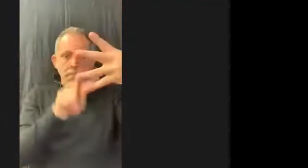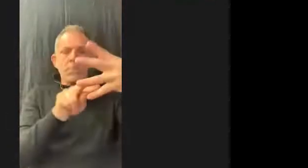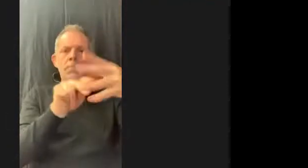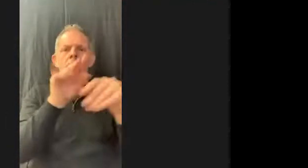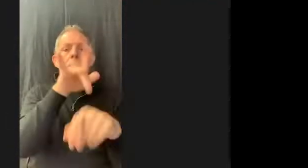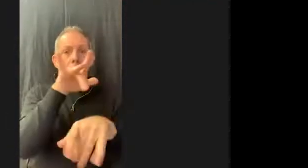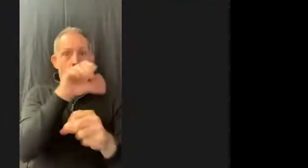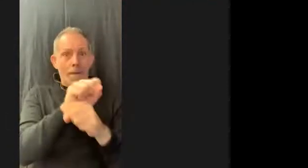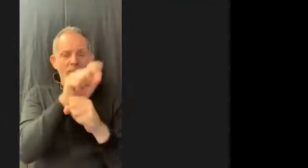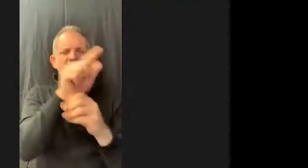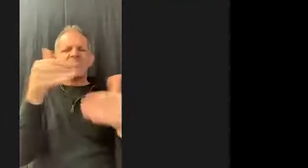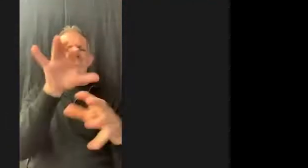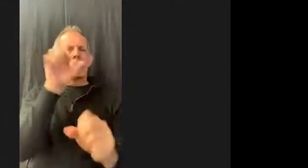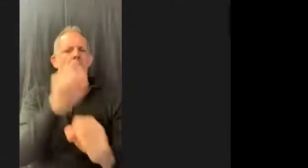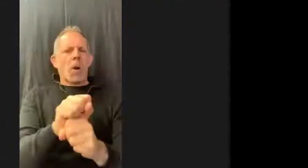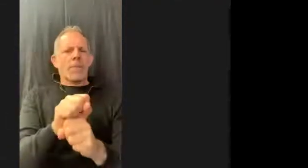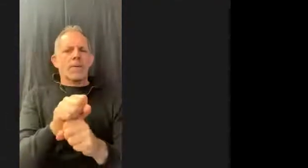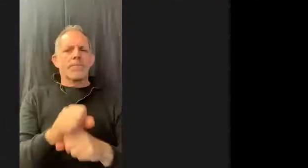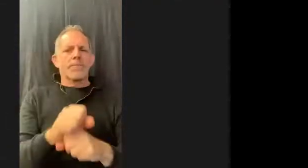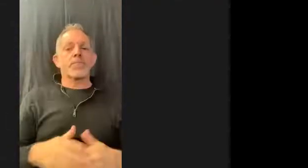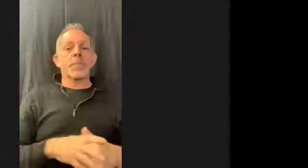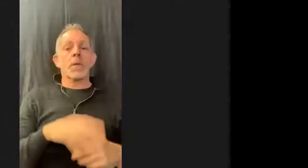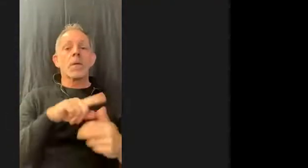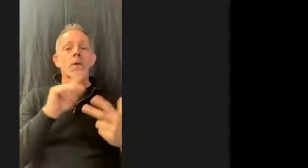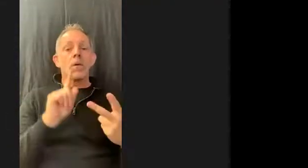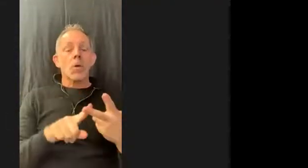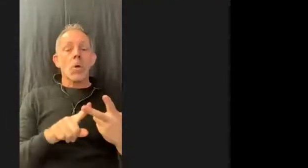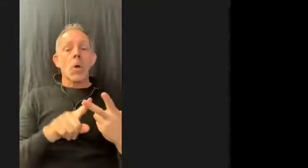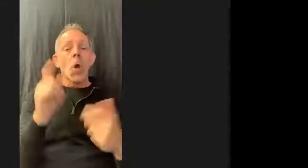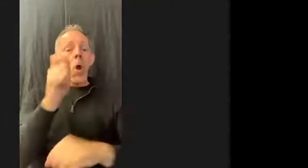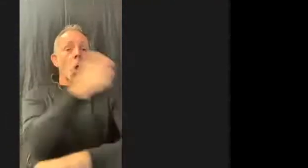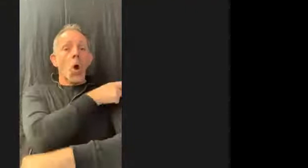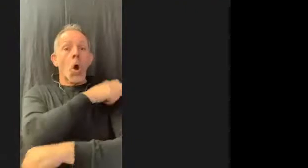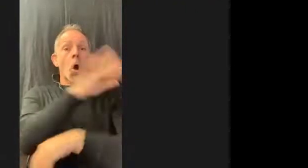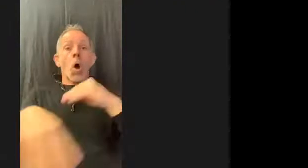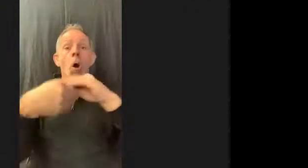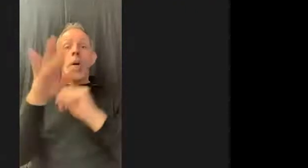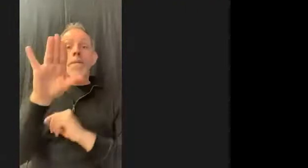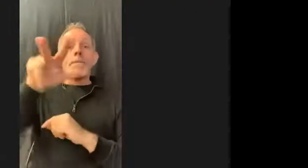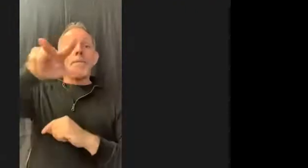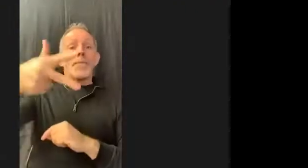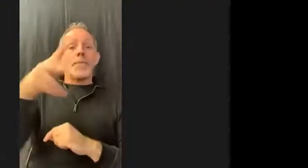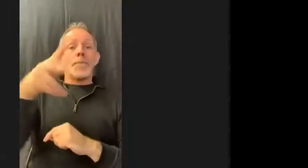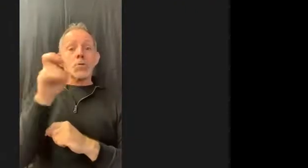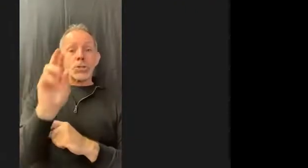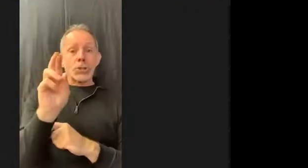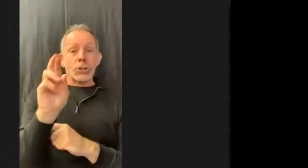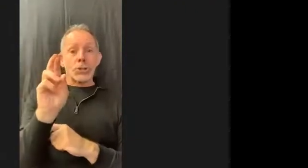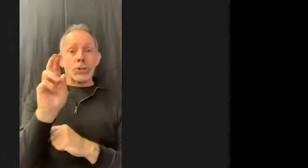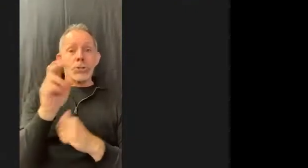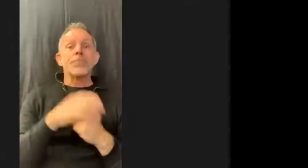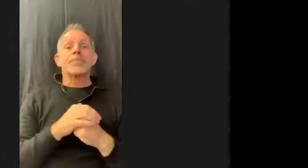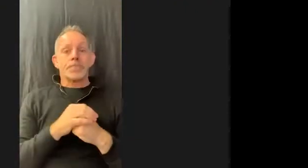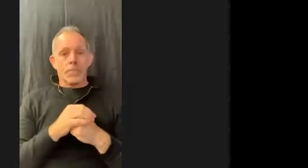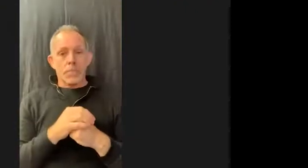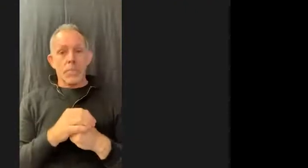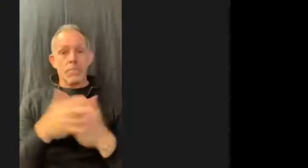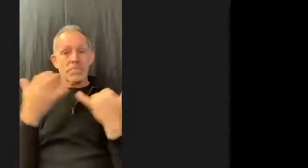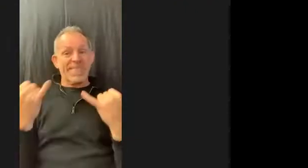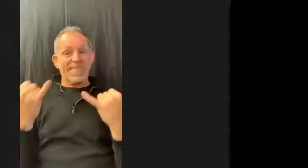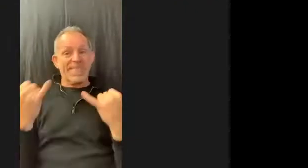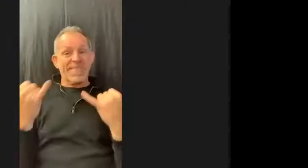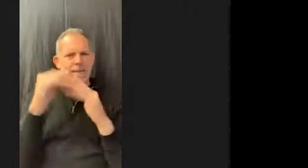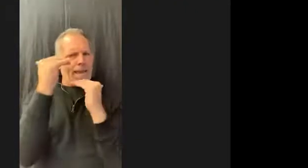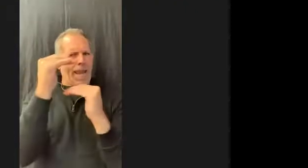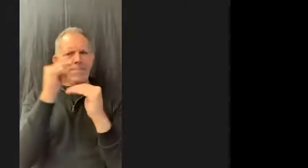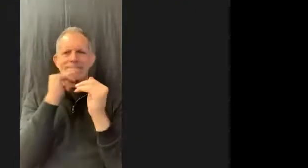booster doses will be available, keeping in mind that the booster doses are limited right now to people who got Pfizer for